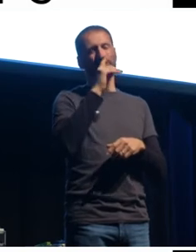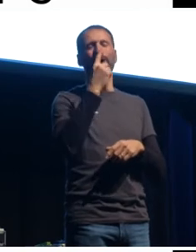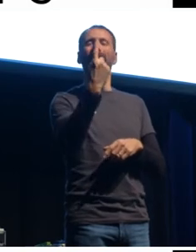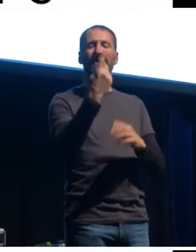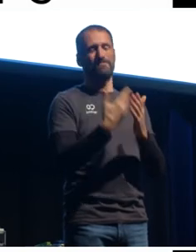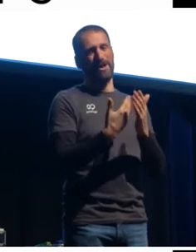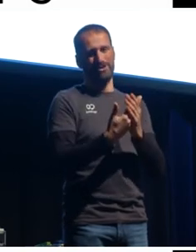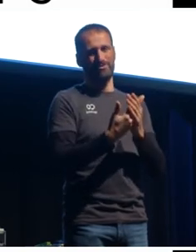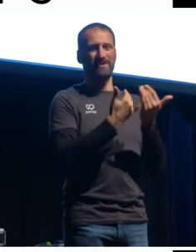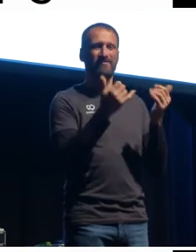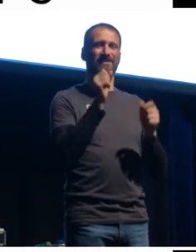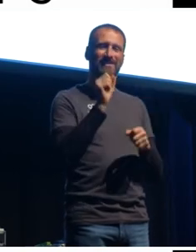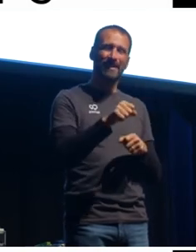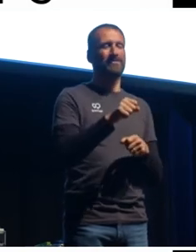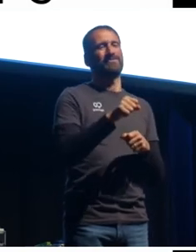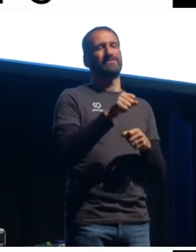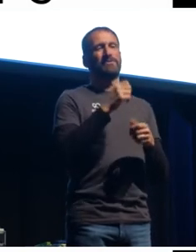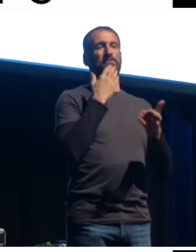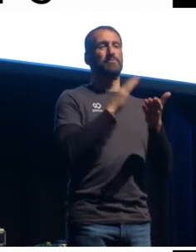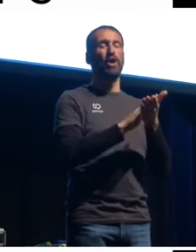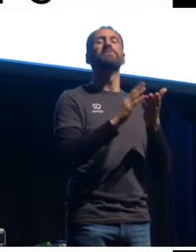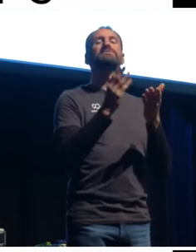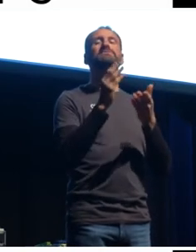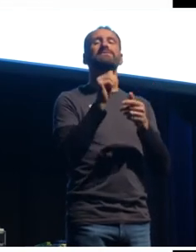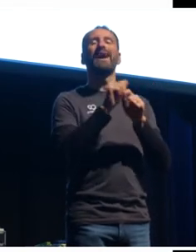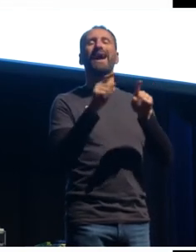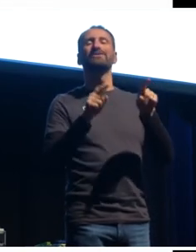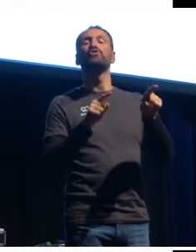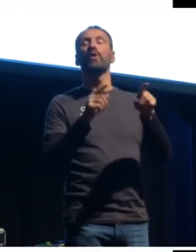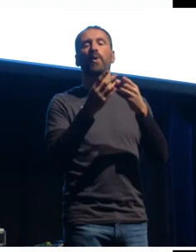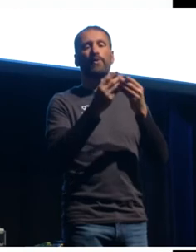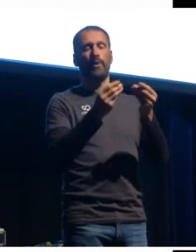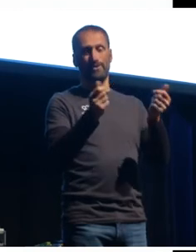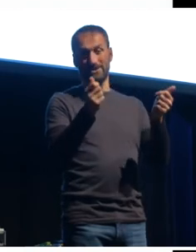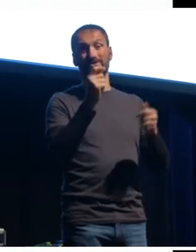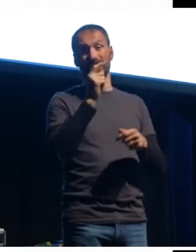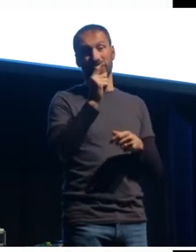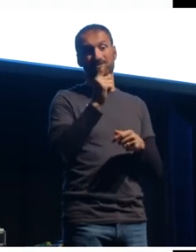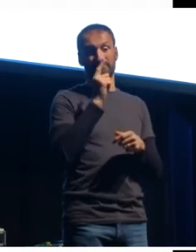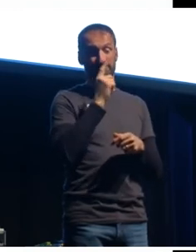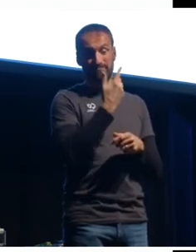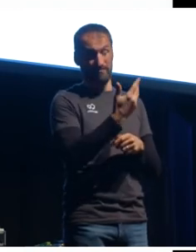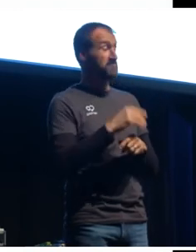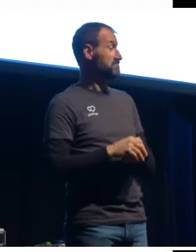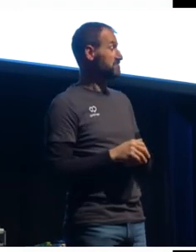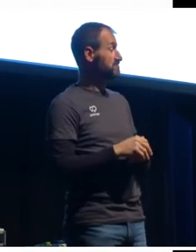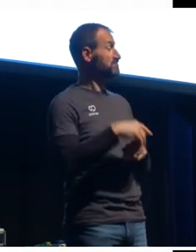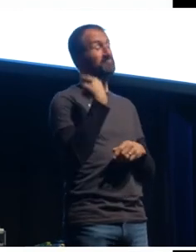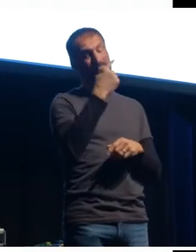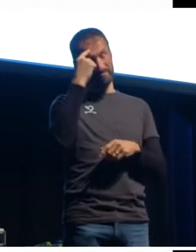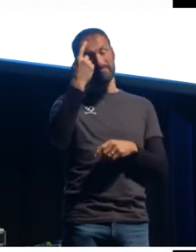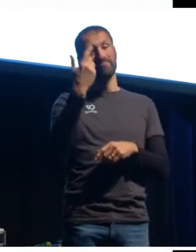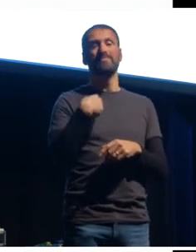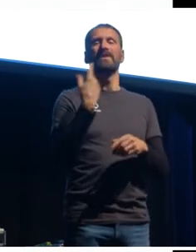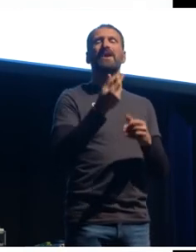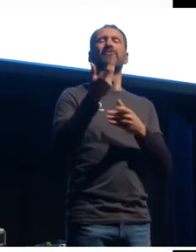await to create well-behaved BFFs. Let's take a look at another service. So you saw we had the feed service. It was a